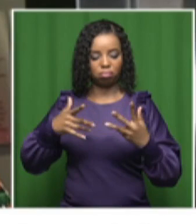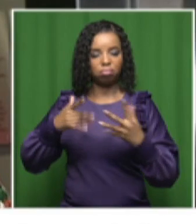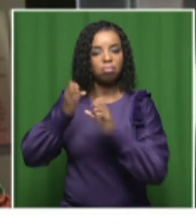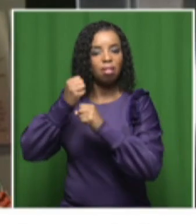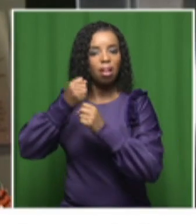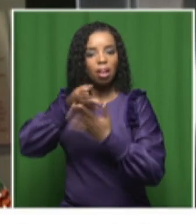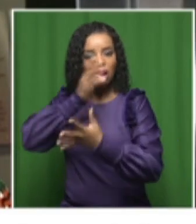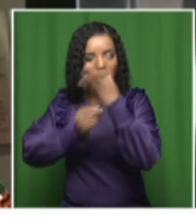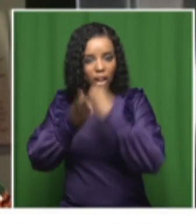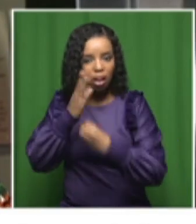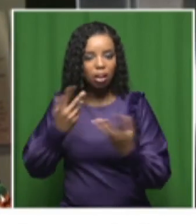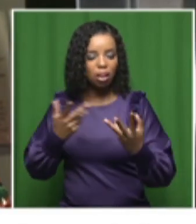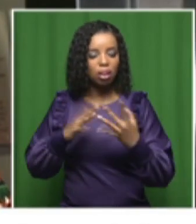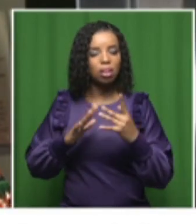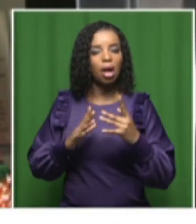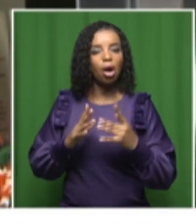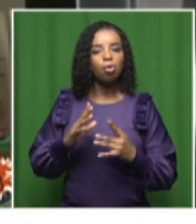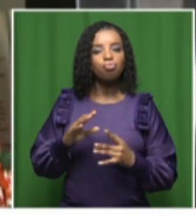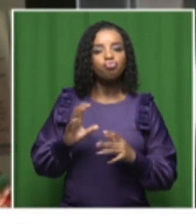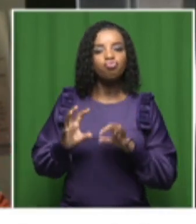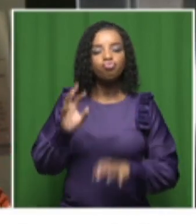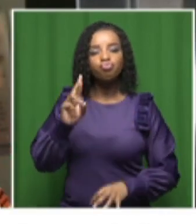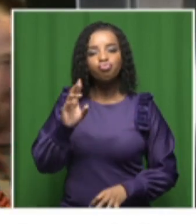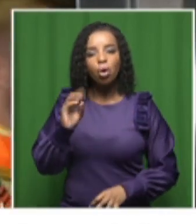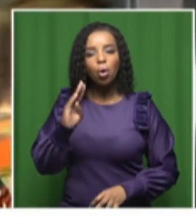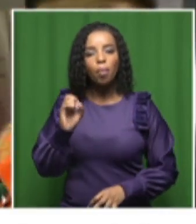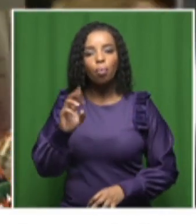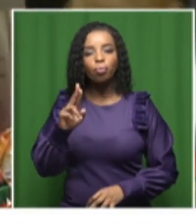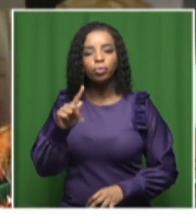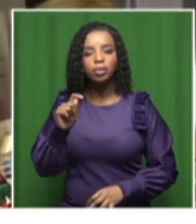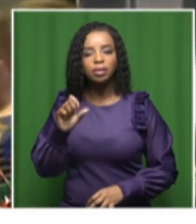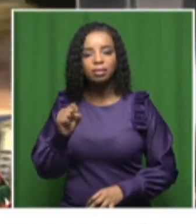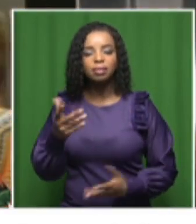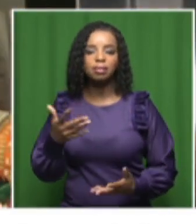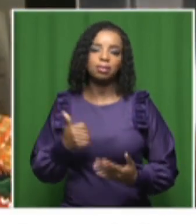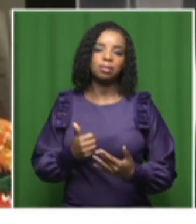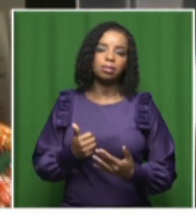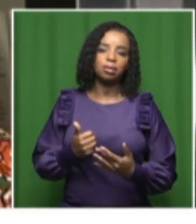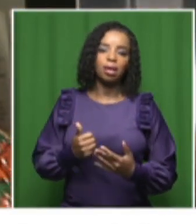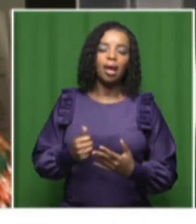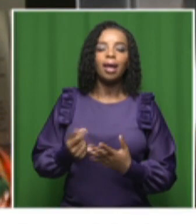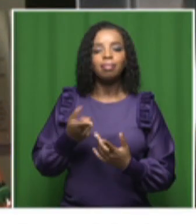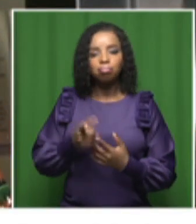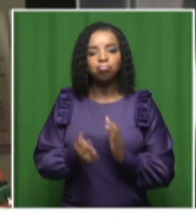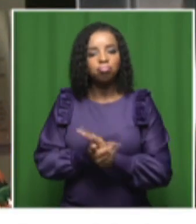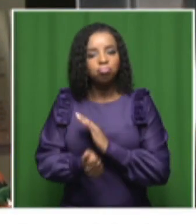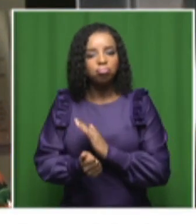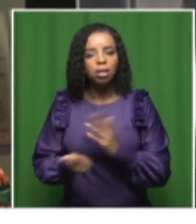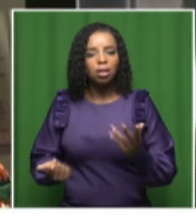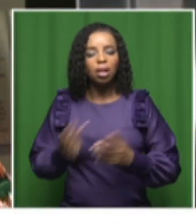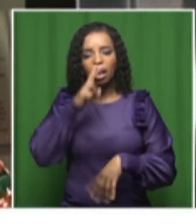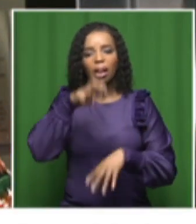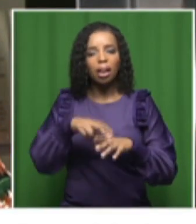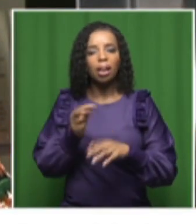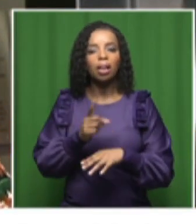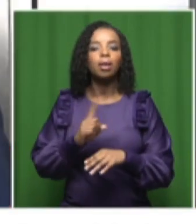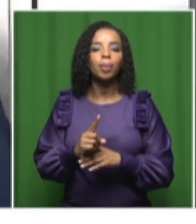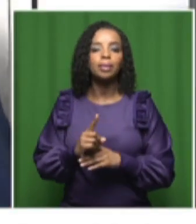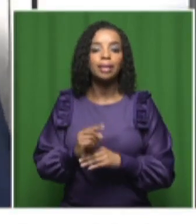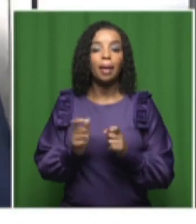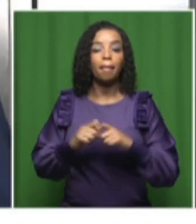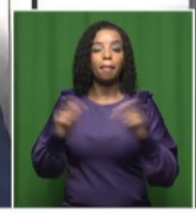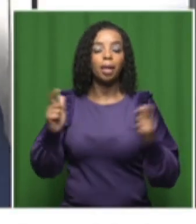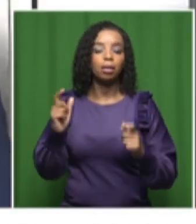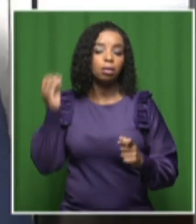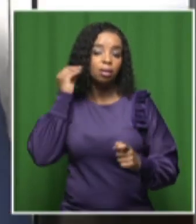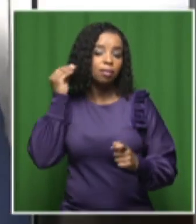artificial intelligence and digital skills, as well as data analytics. They're able to work with big data and improve customer experience. What's